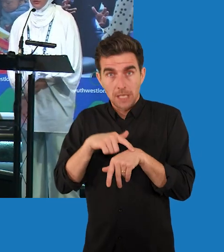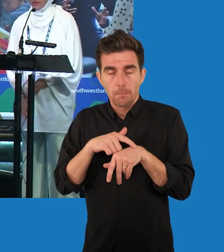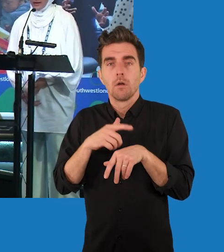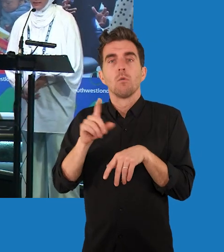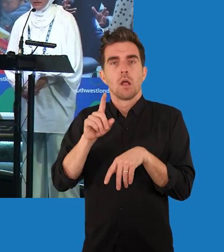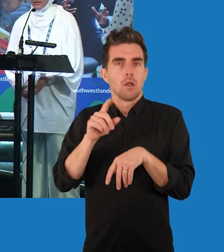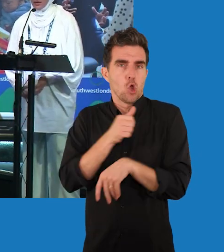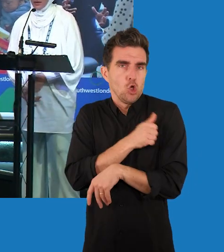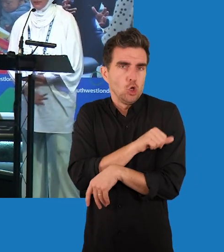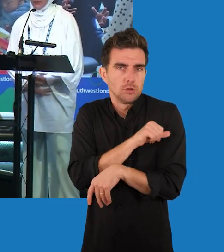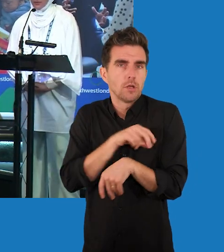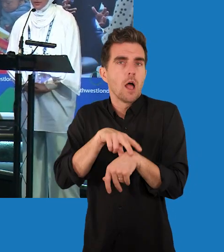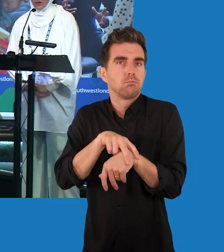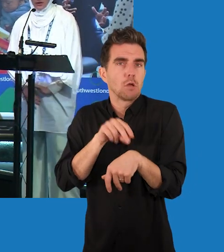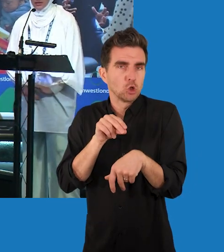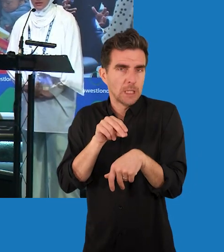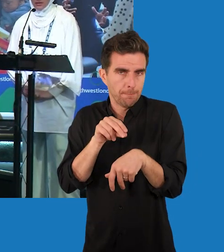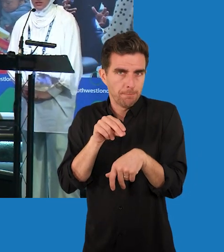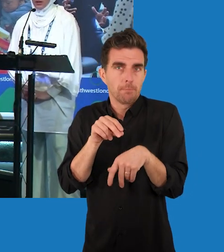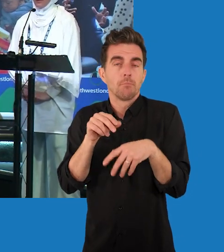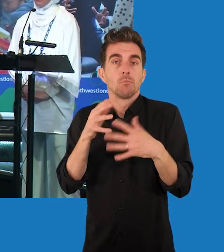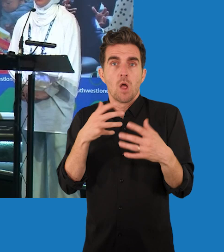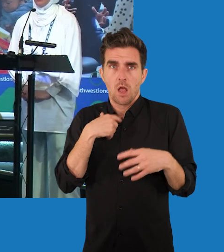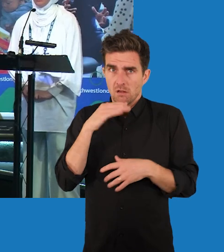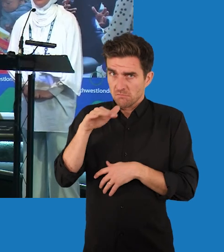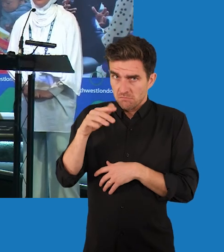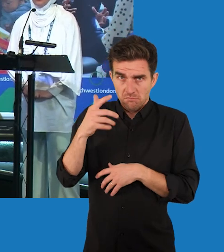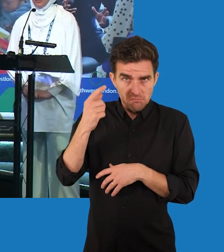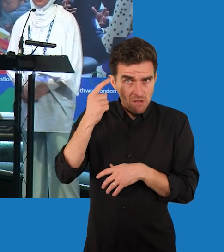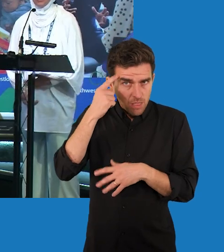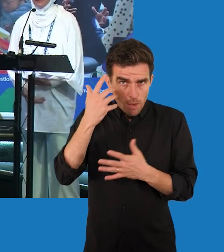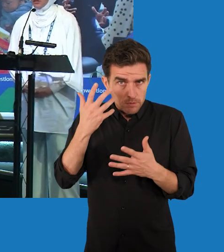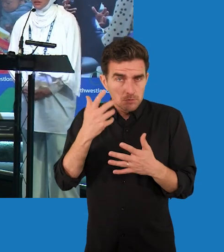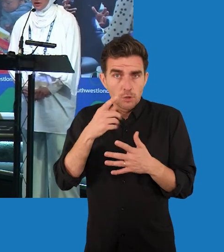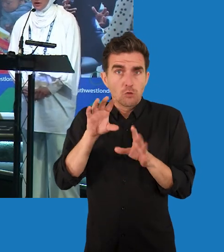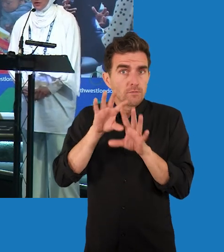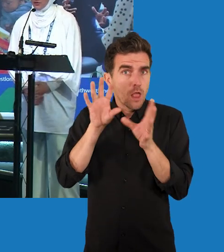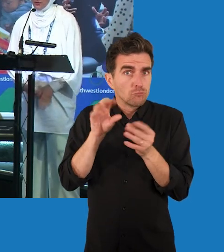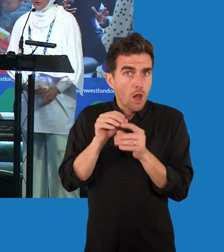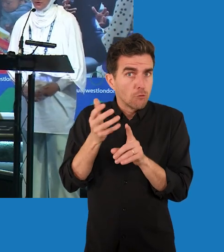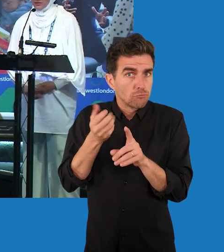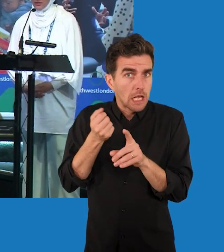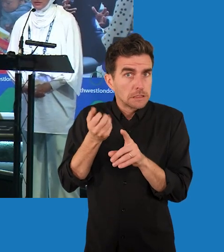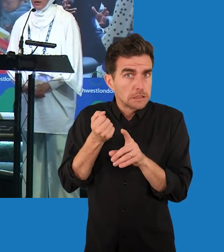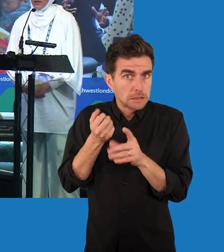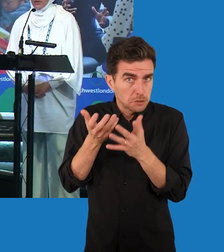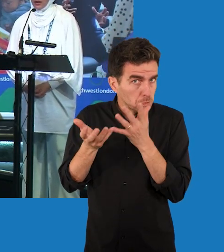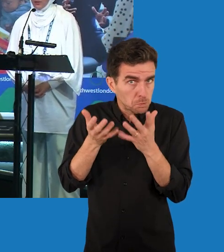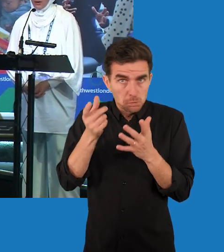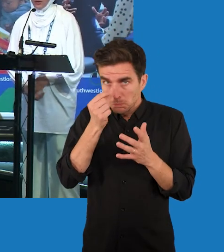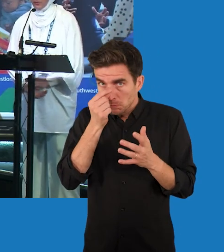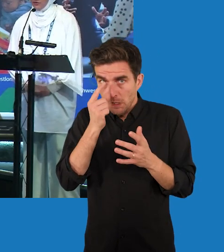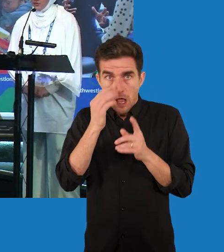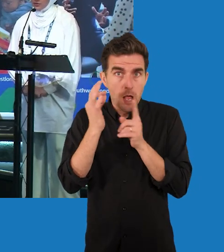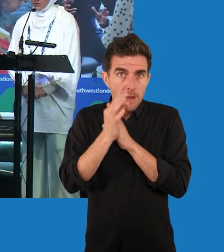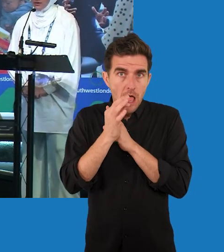working full-time as on a nursing apprenticeship. And I just mentioned to her after a few visits that, why